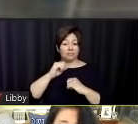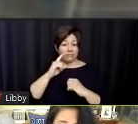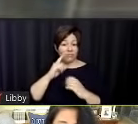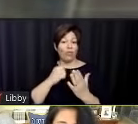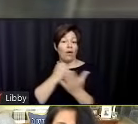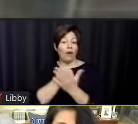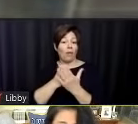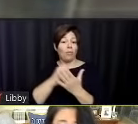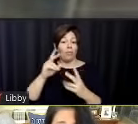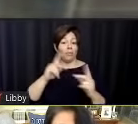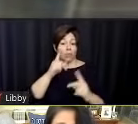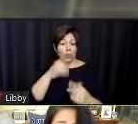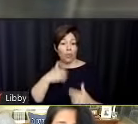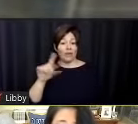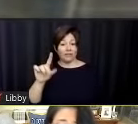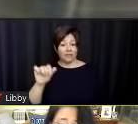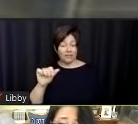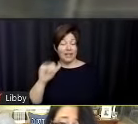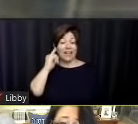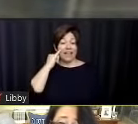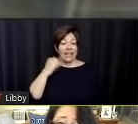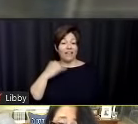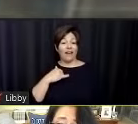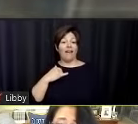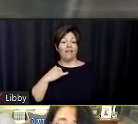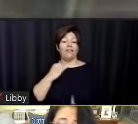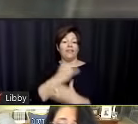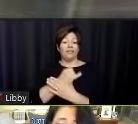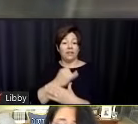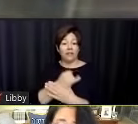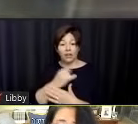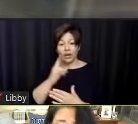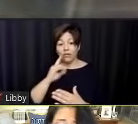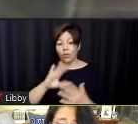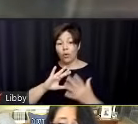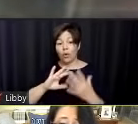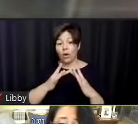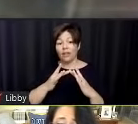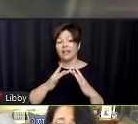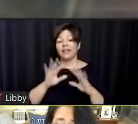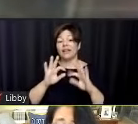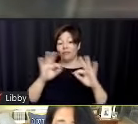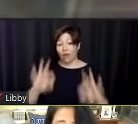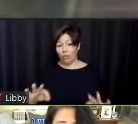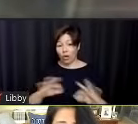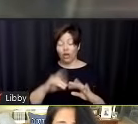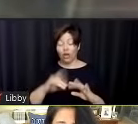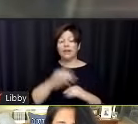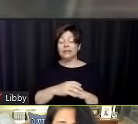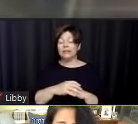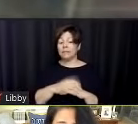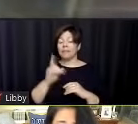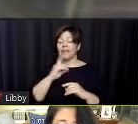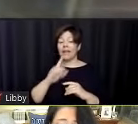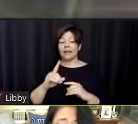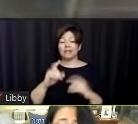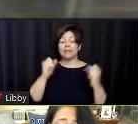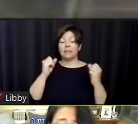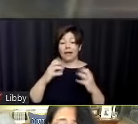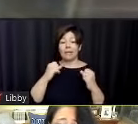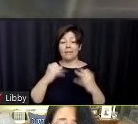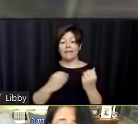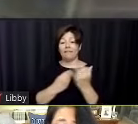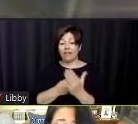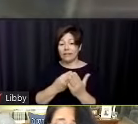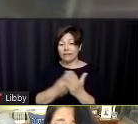with those with disabilities, particularly interventions aligned to Universal Design for Learning Framework. He has led many federally funded projects exploring